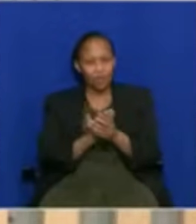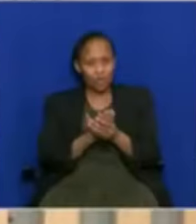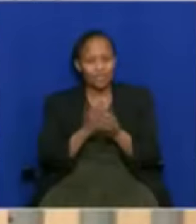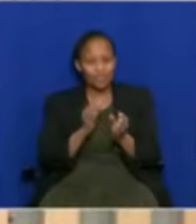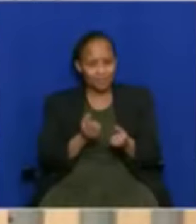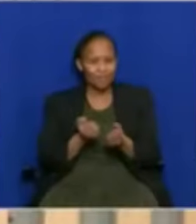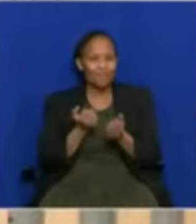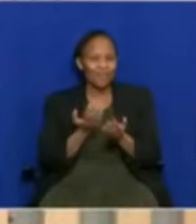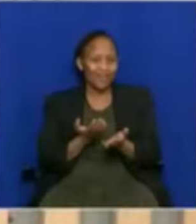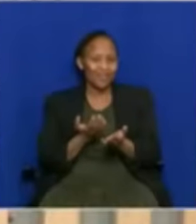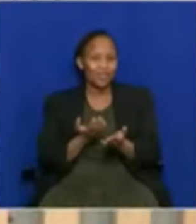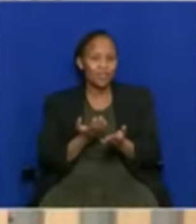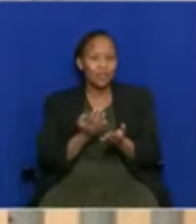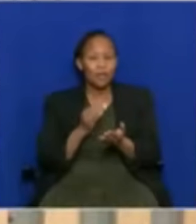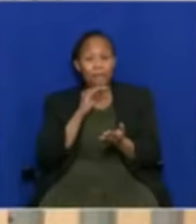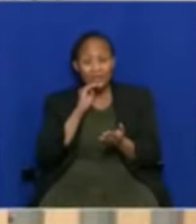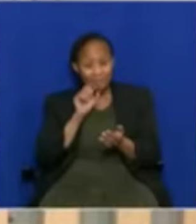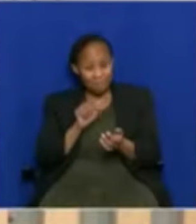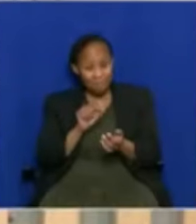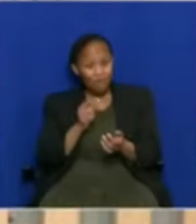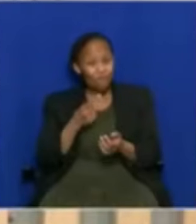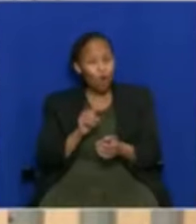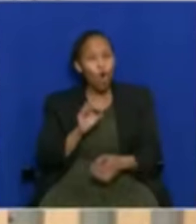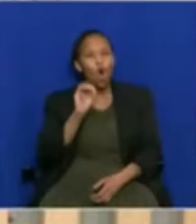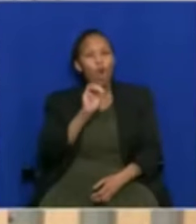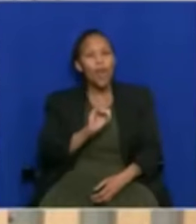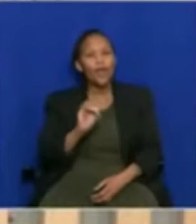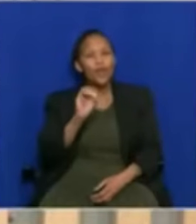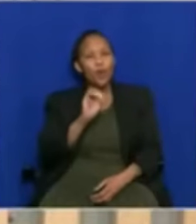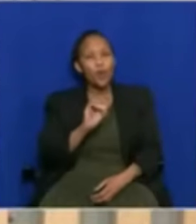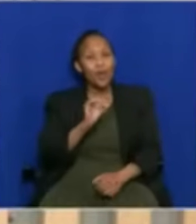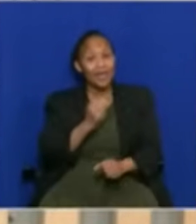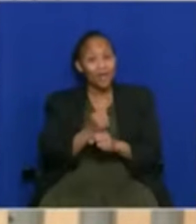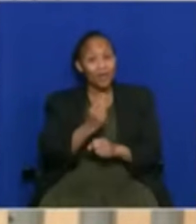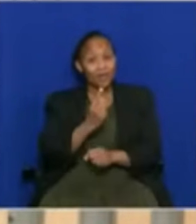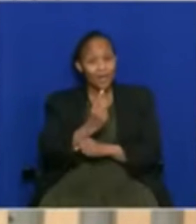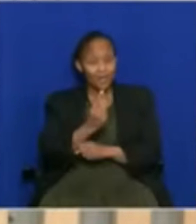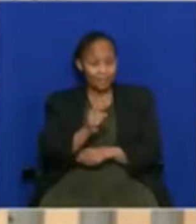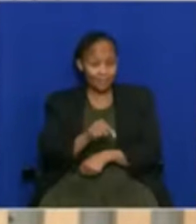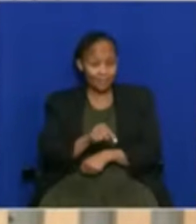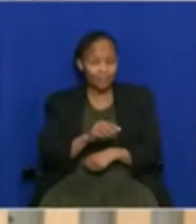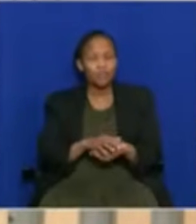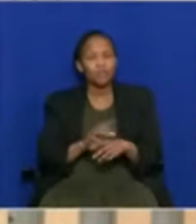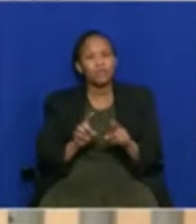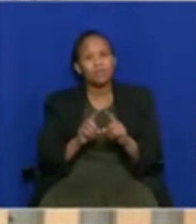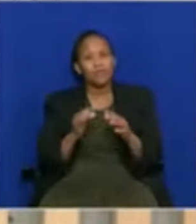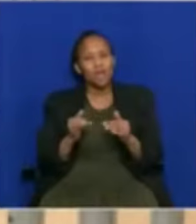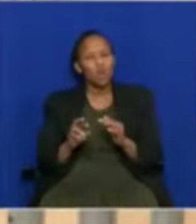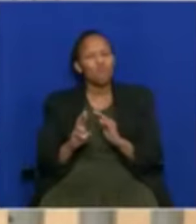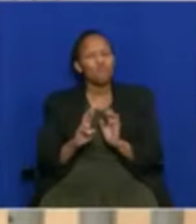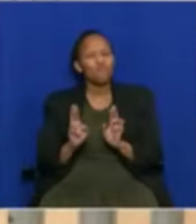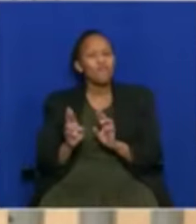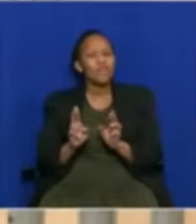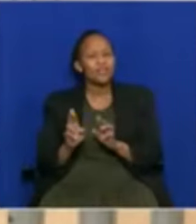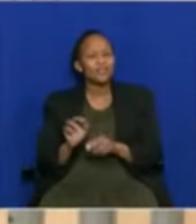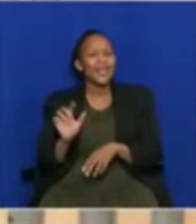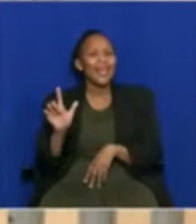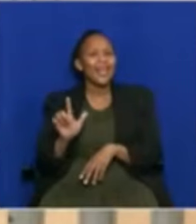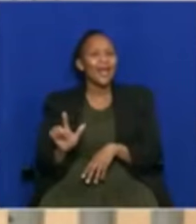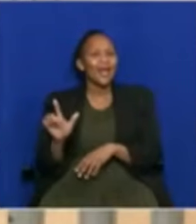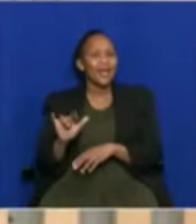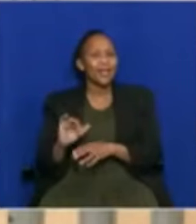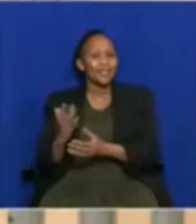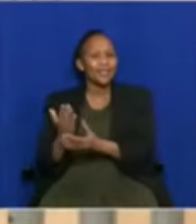Orlando dockets. And he doesn't seem to reference the Langlaagte case. So